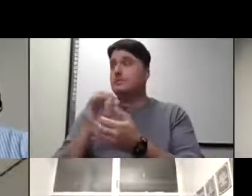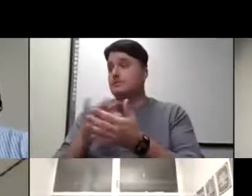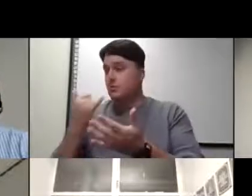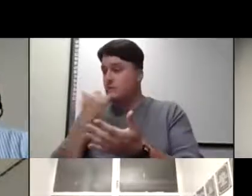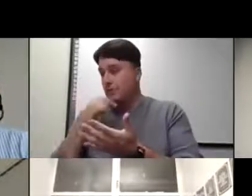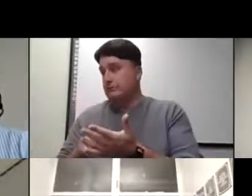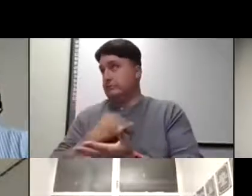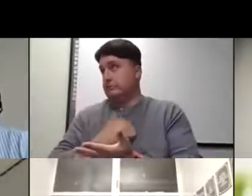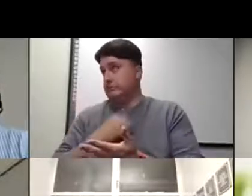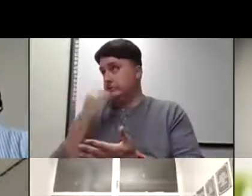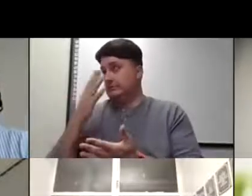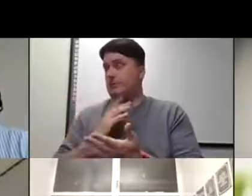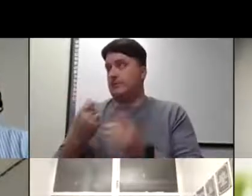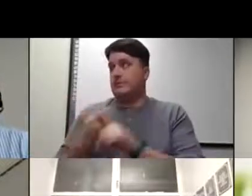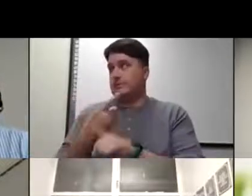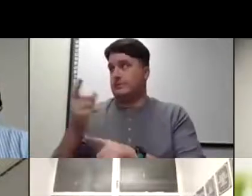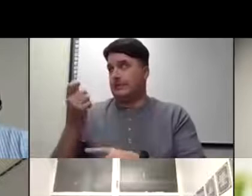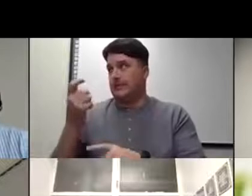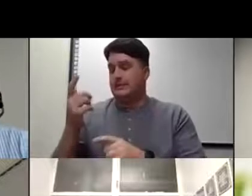Diego. That's probably going to make you laugh.